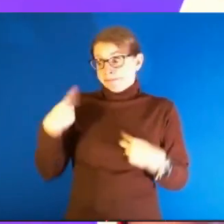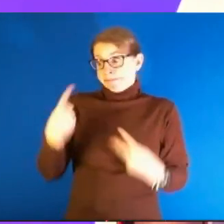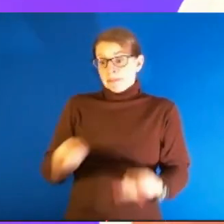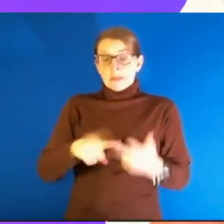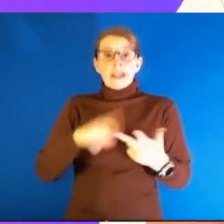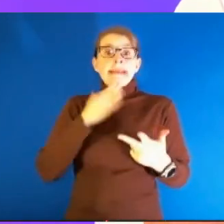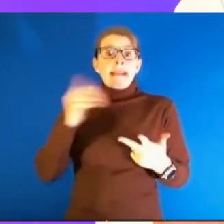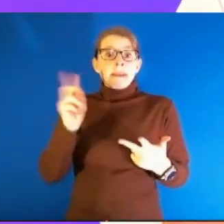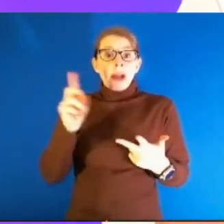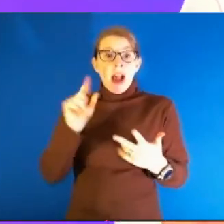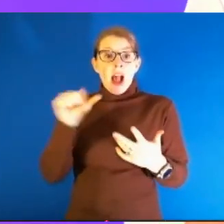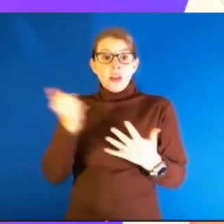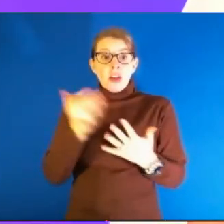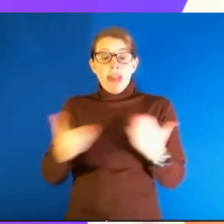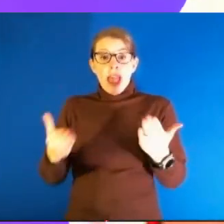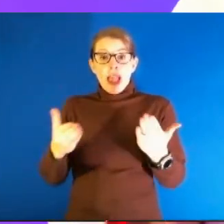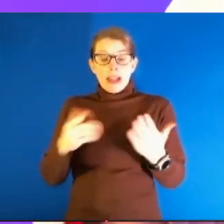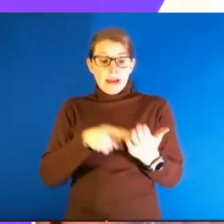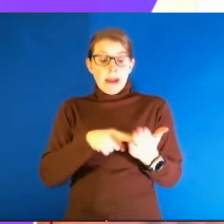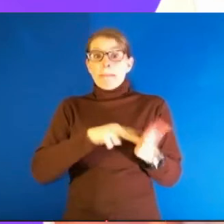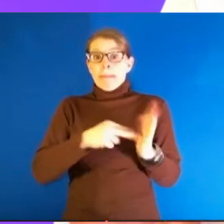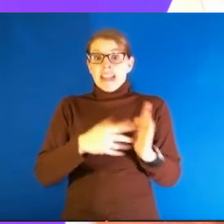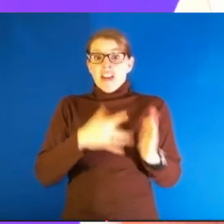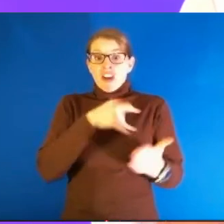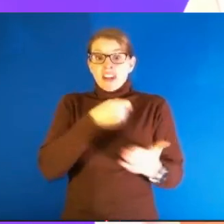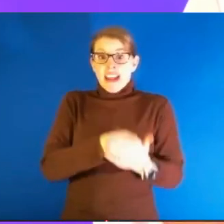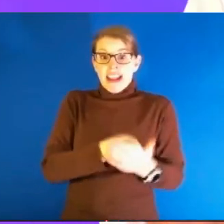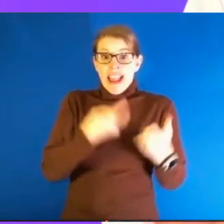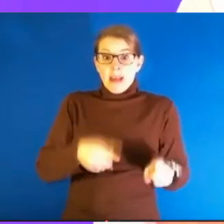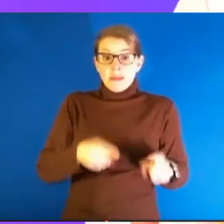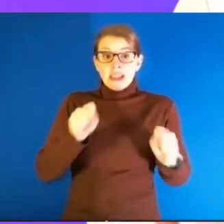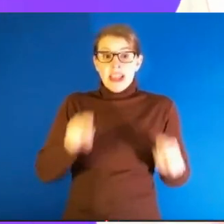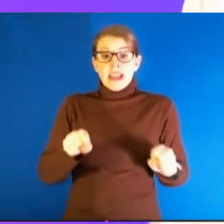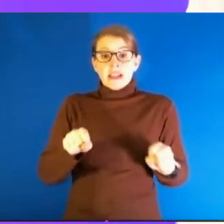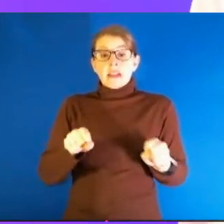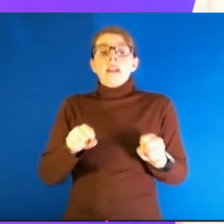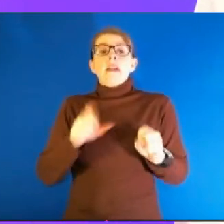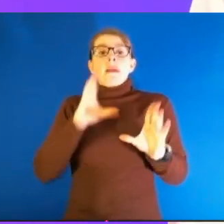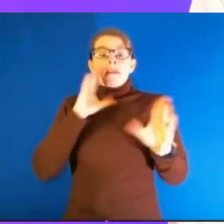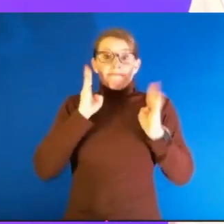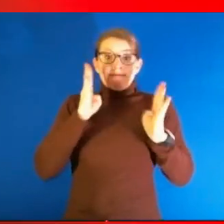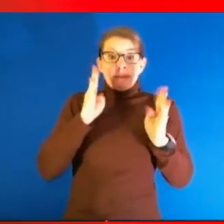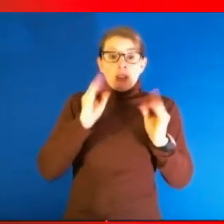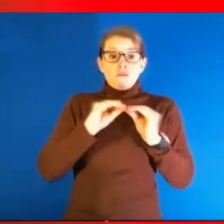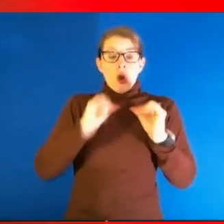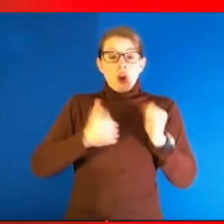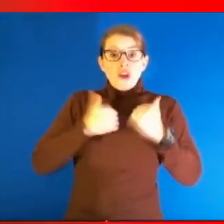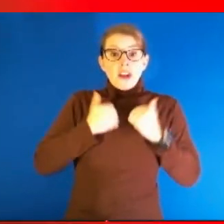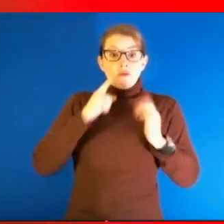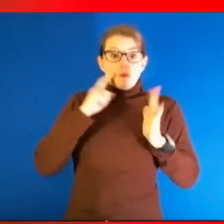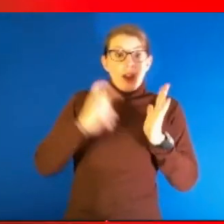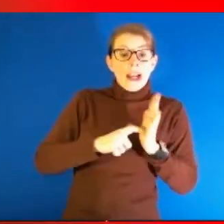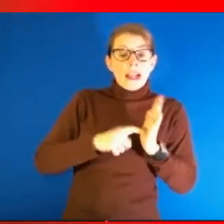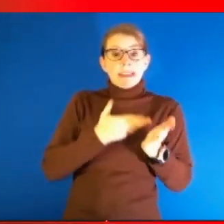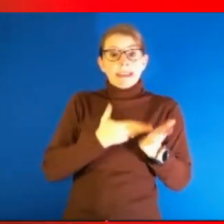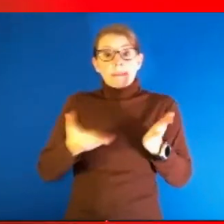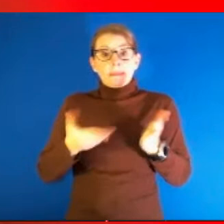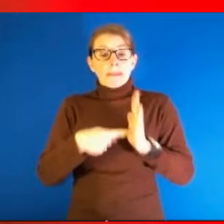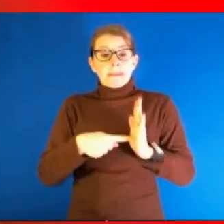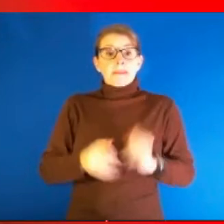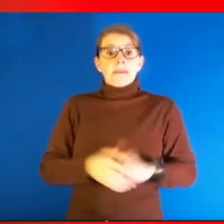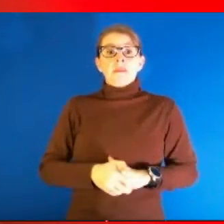those other things that set you up for a heart attack, then we need to pay more attention and be more aggressive with recognizing those symptoms. They can have the